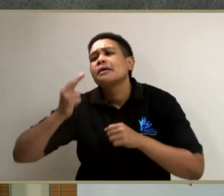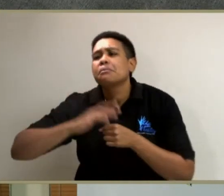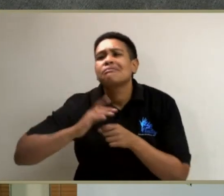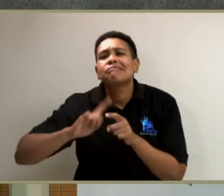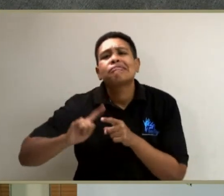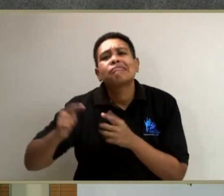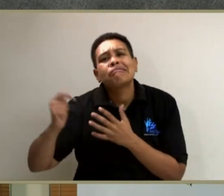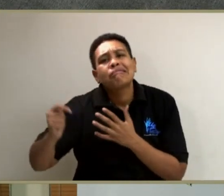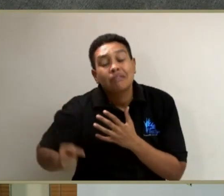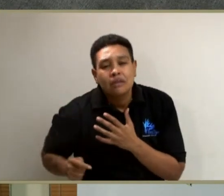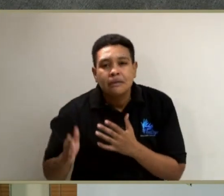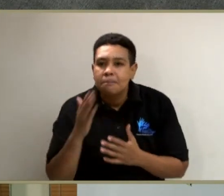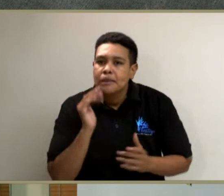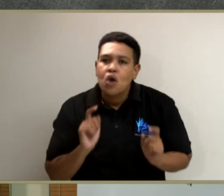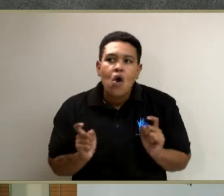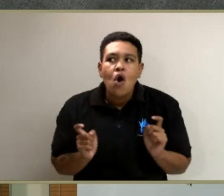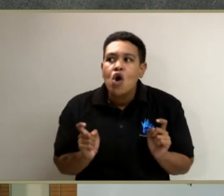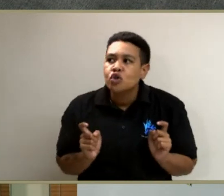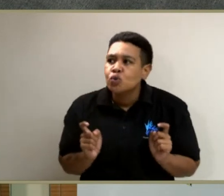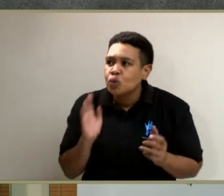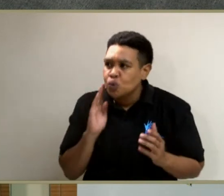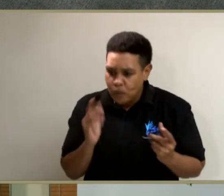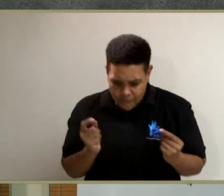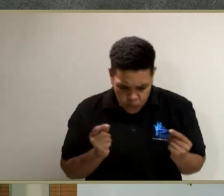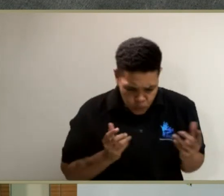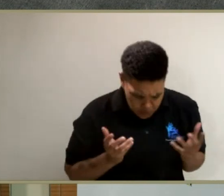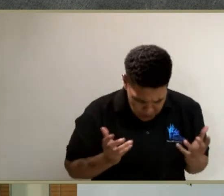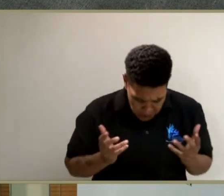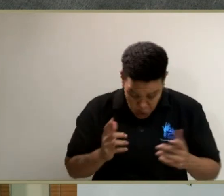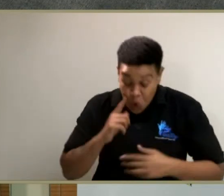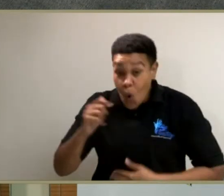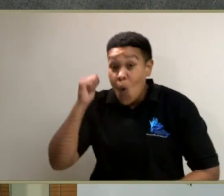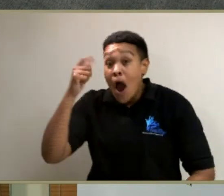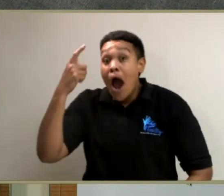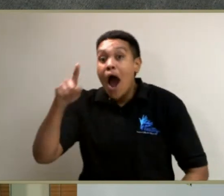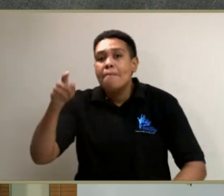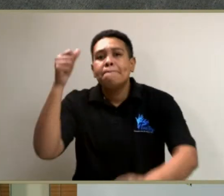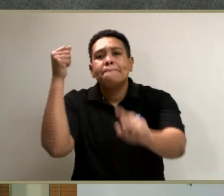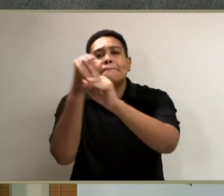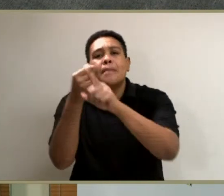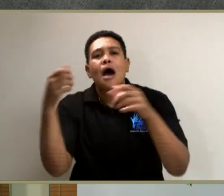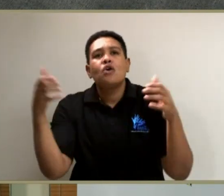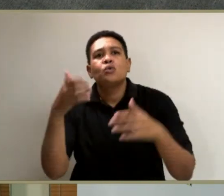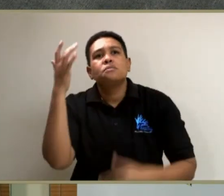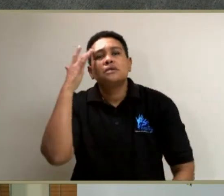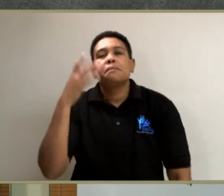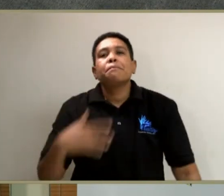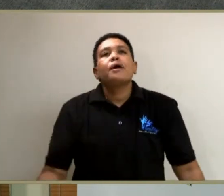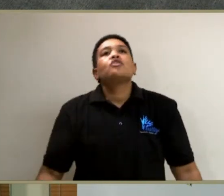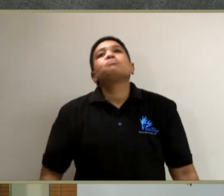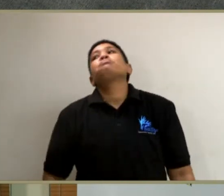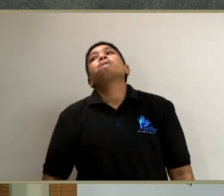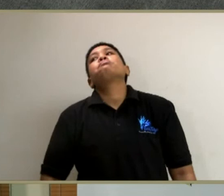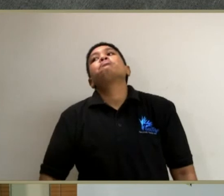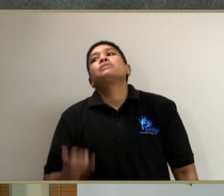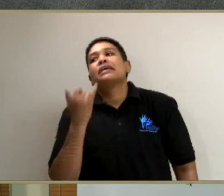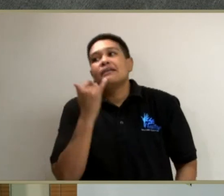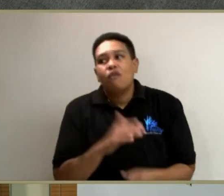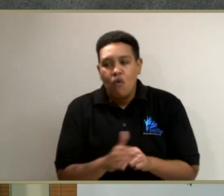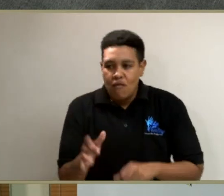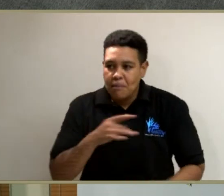these under control so that they won't be in that severe group if it is that they get COVID.